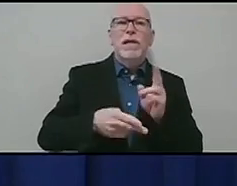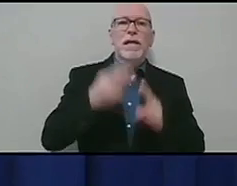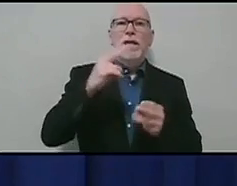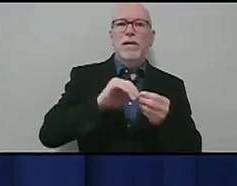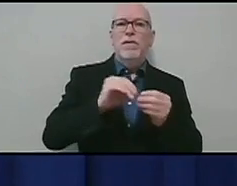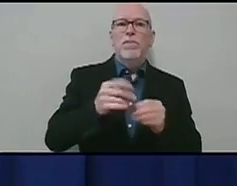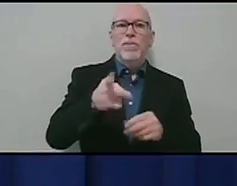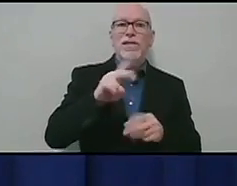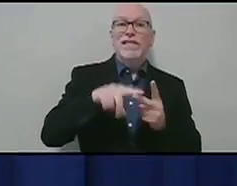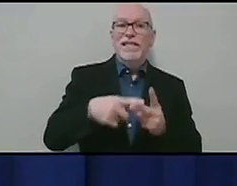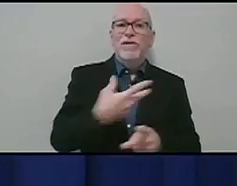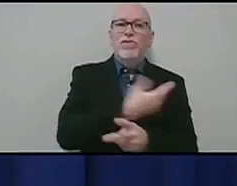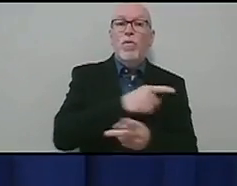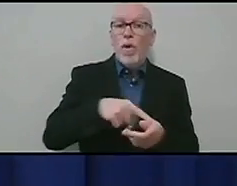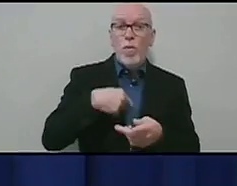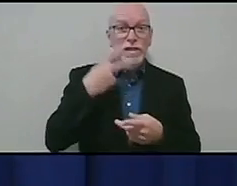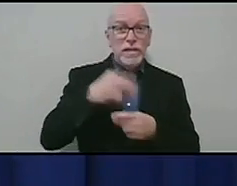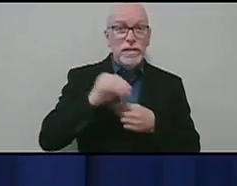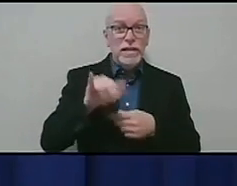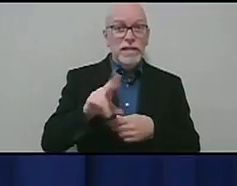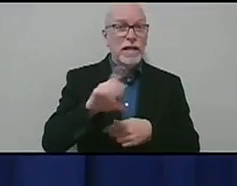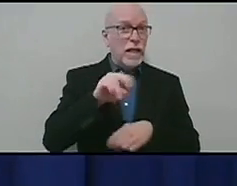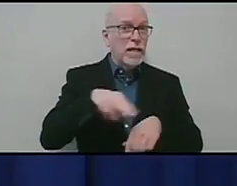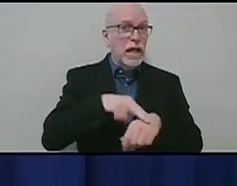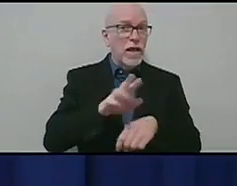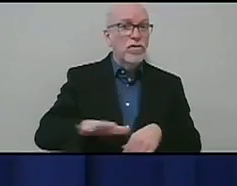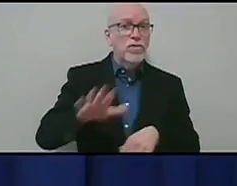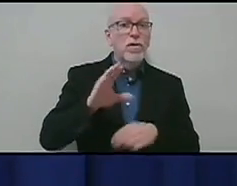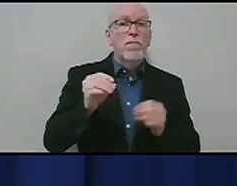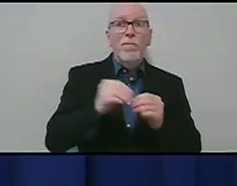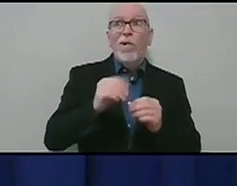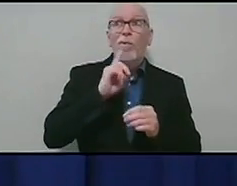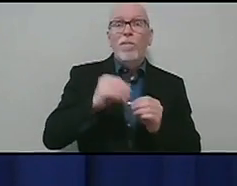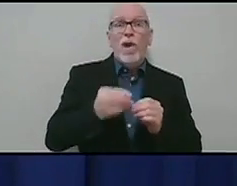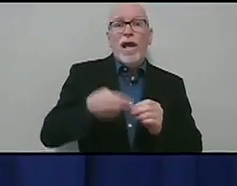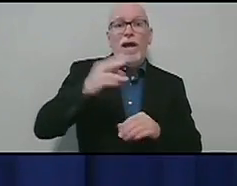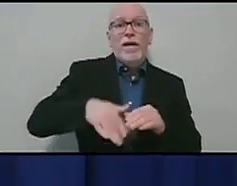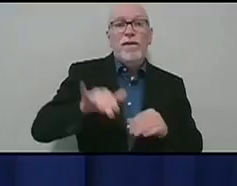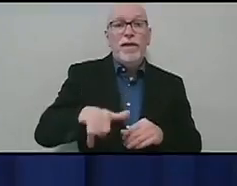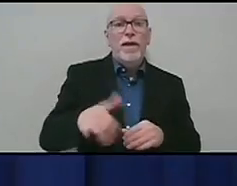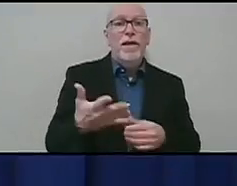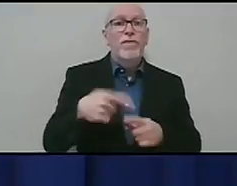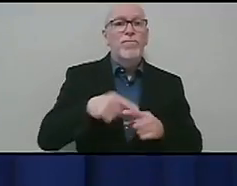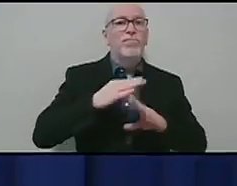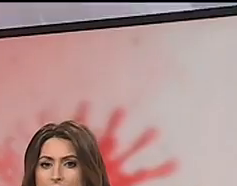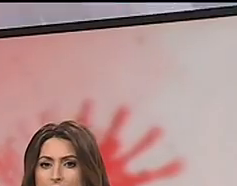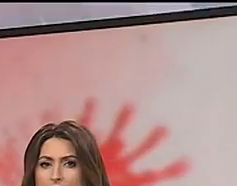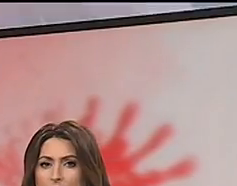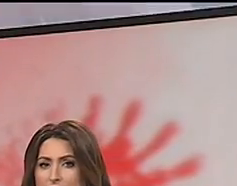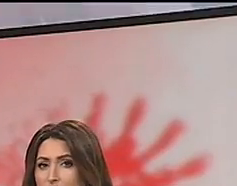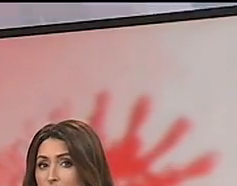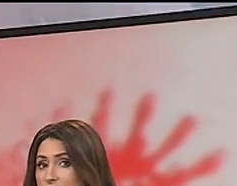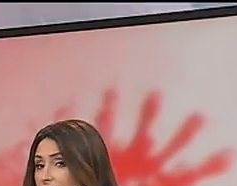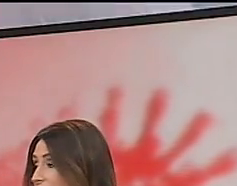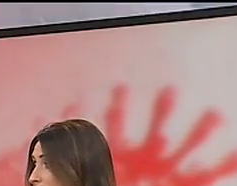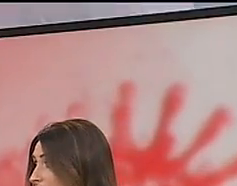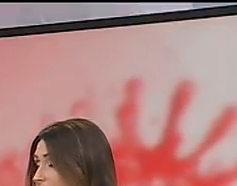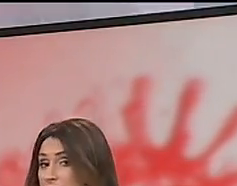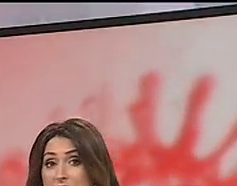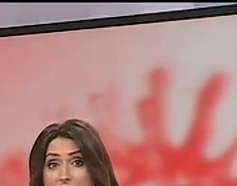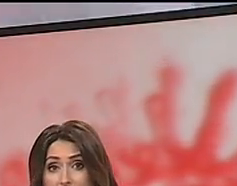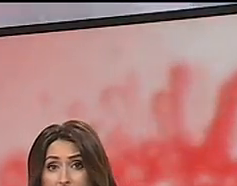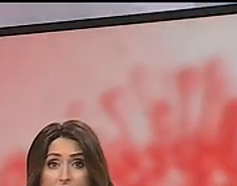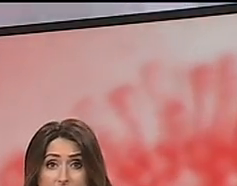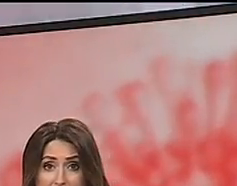what we've seen here in Indiana and nationally is that it's even higher than that of preventing you from getting COVID. Okay, so our Wish TV team